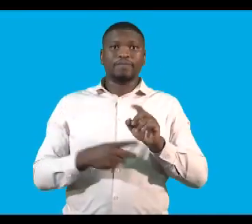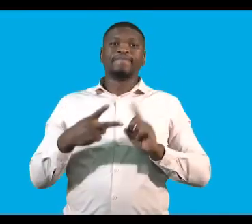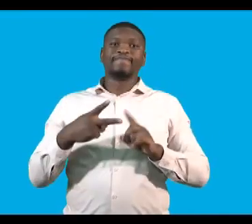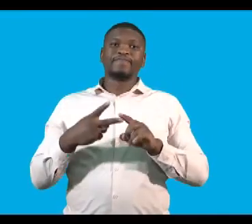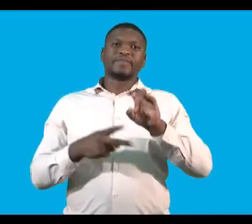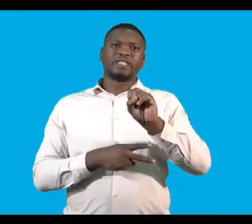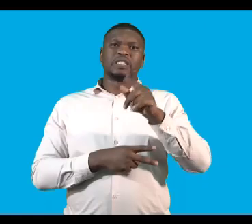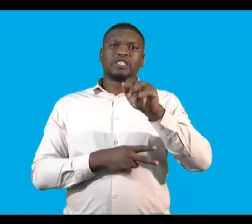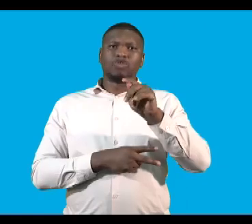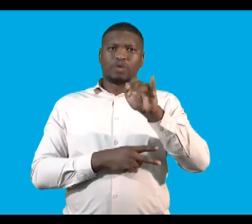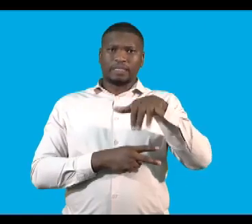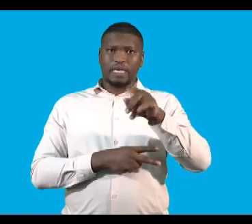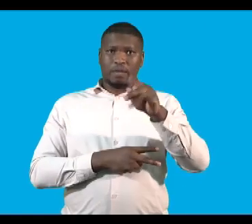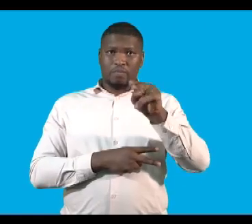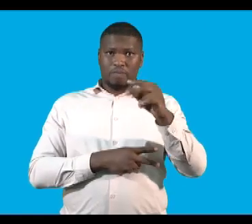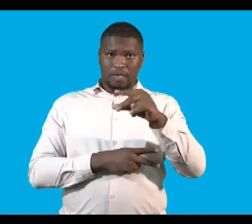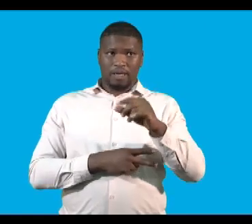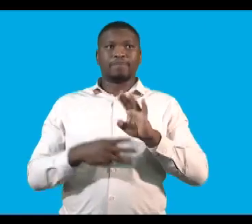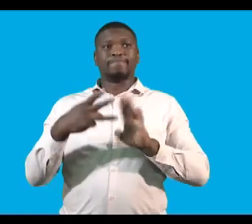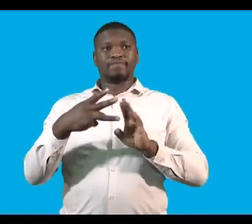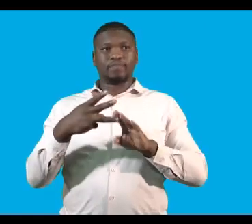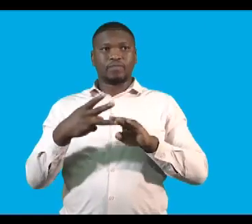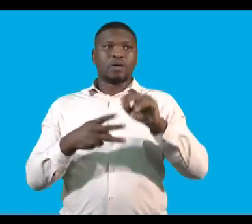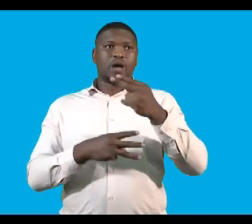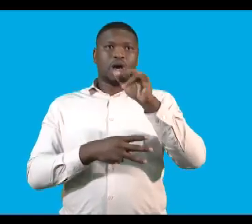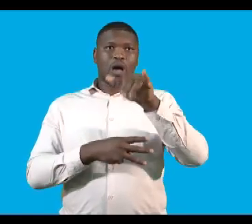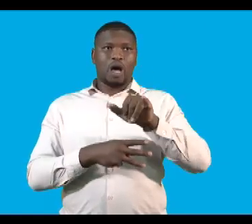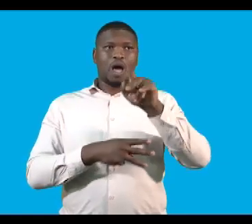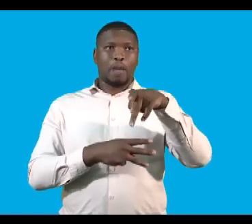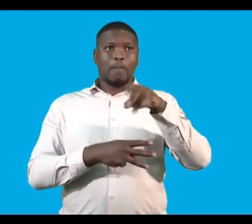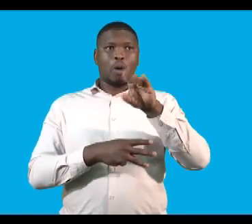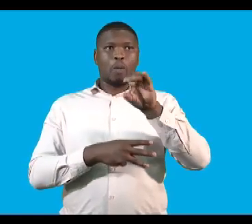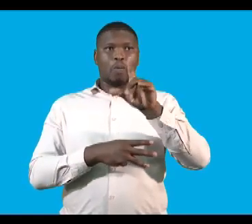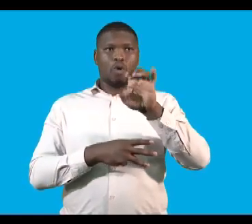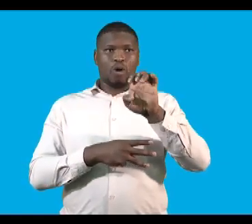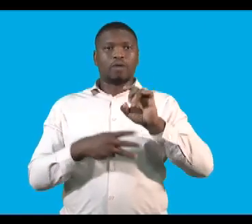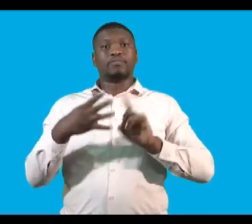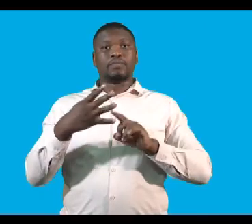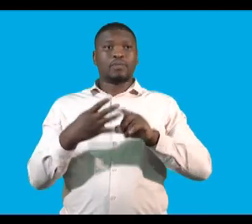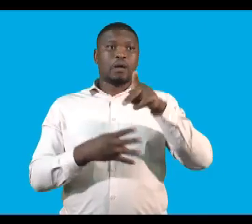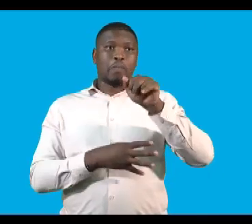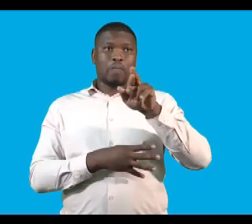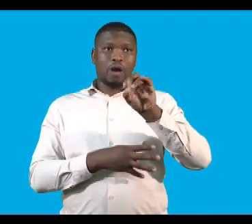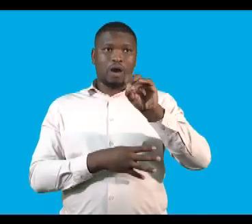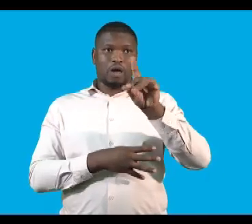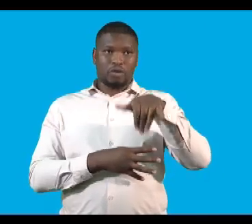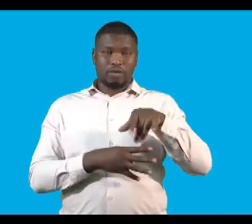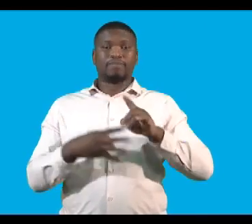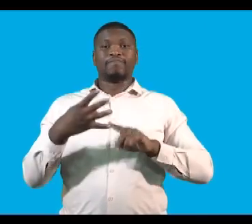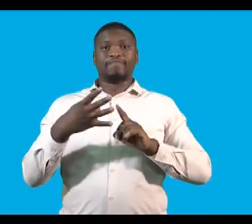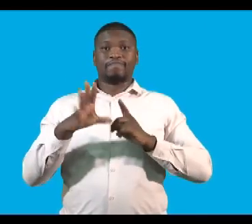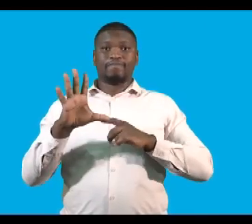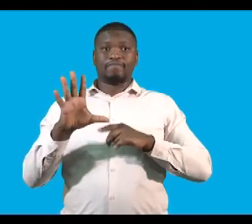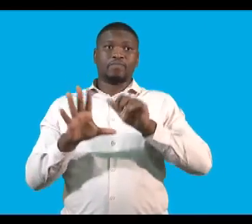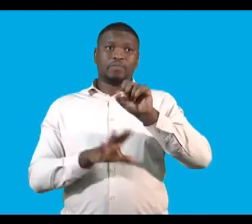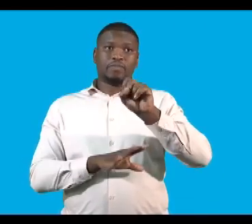pun, hyperbole, parody, and satire. Analyzing how techniques such as font, size,